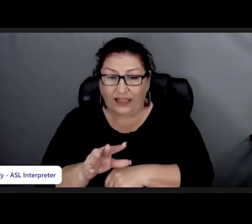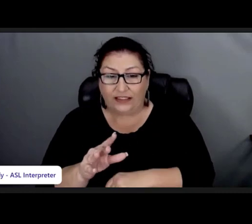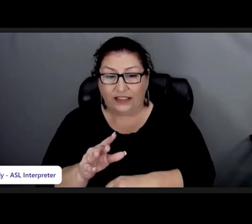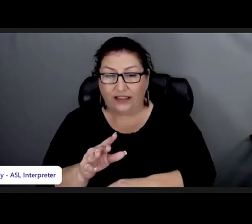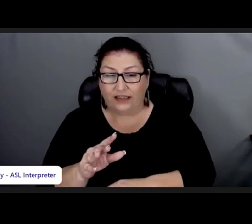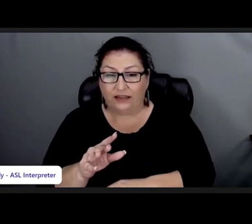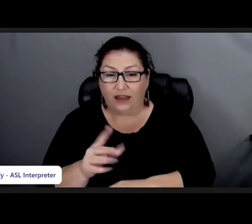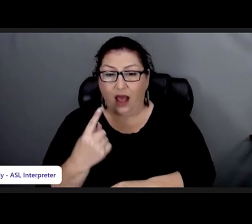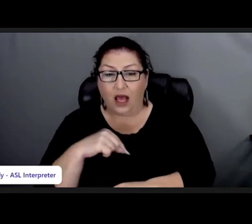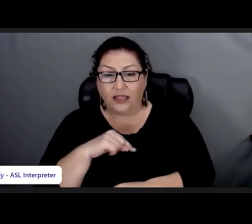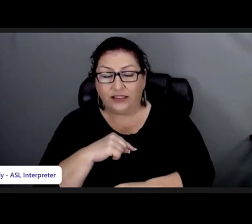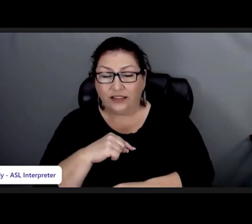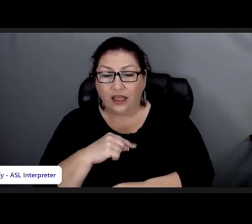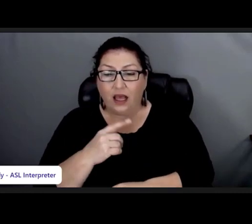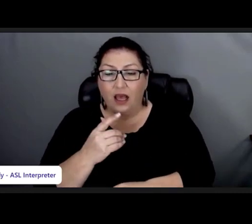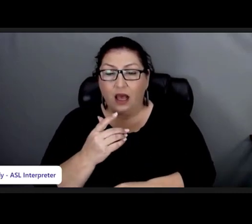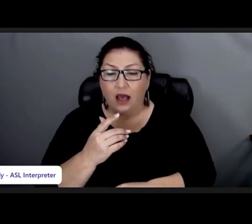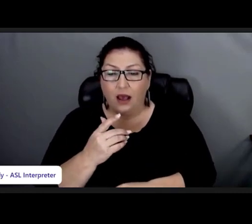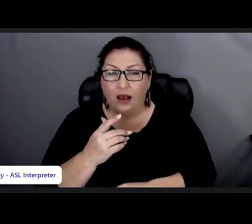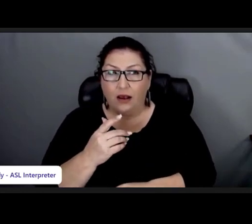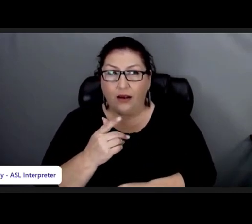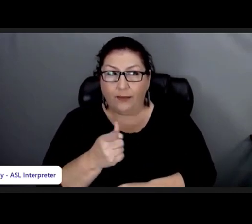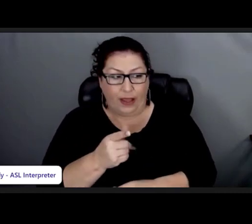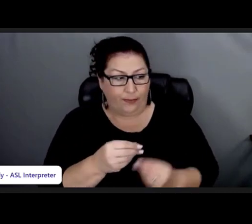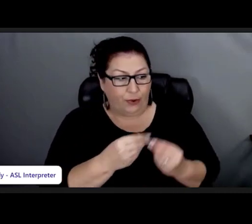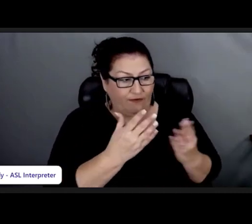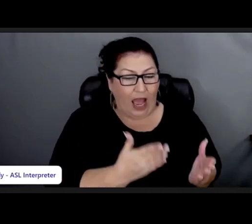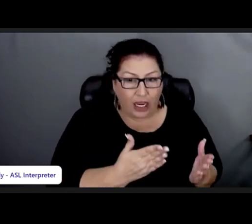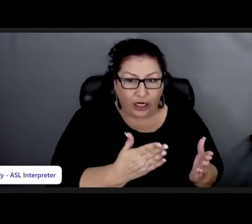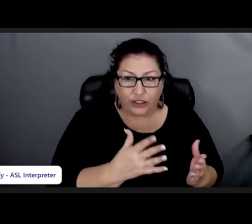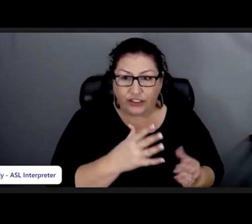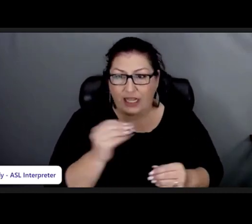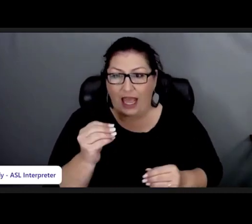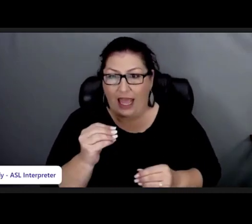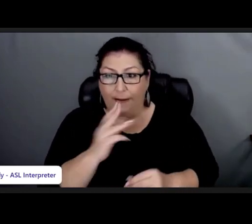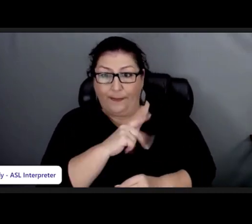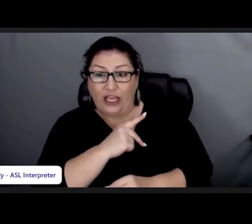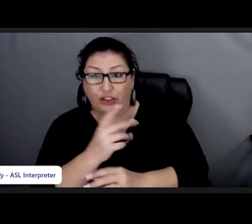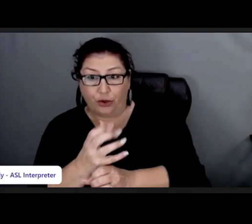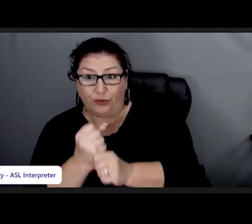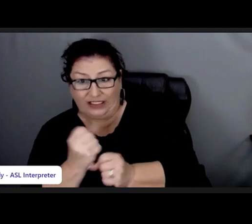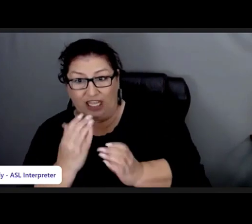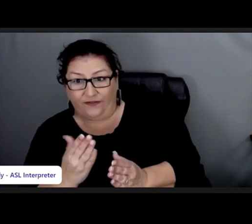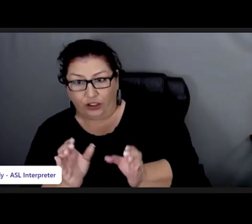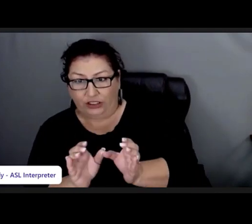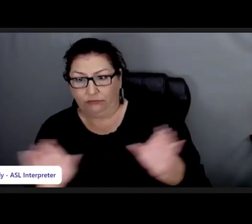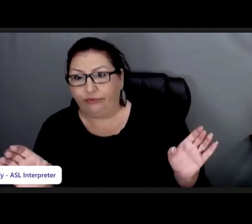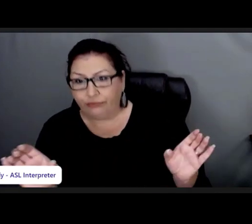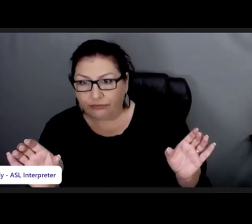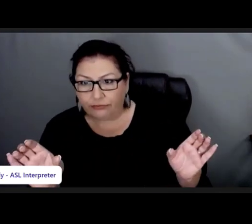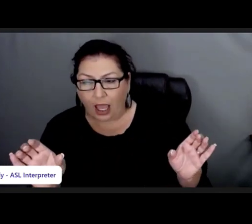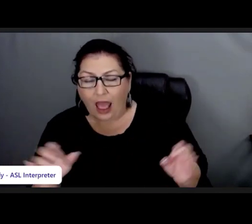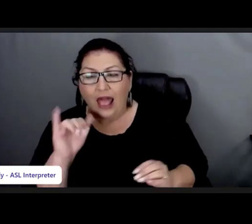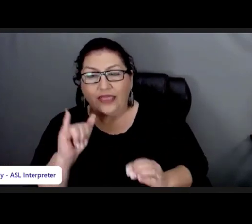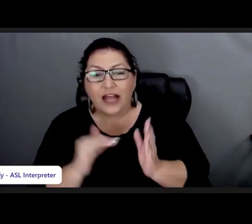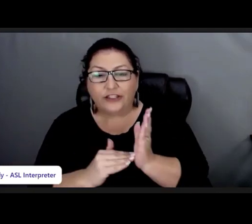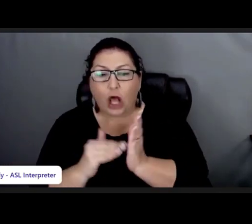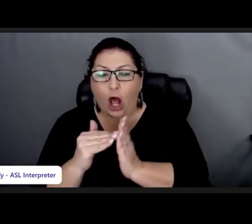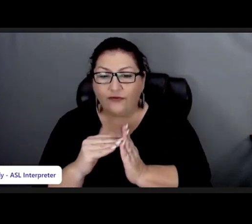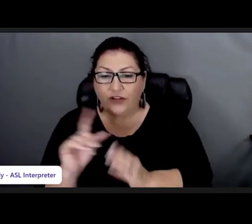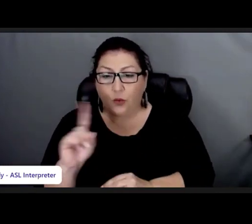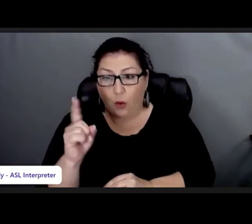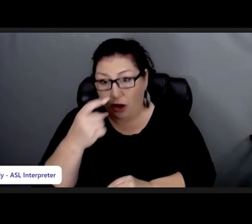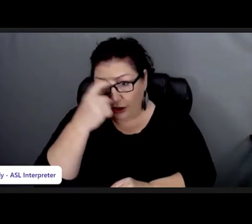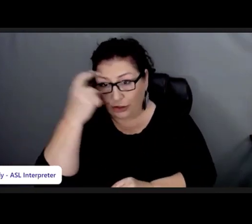us between being providers and patient receivers. And that is often where the